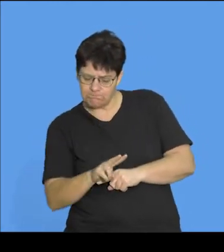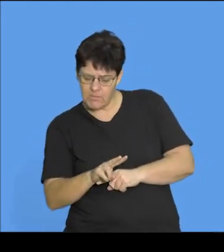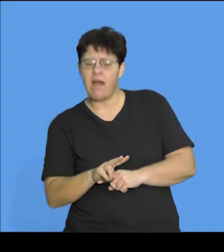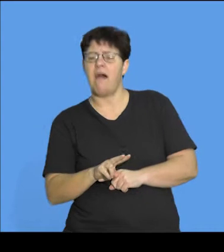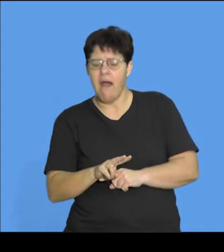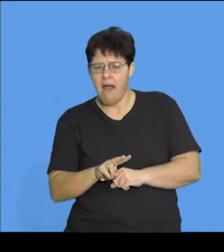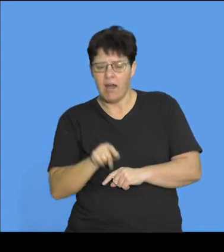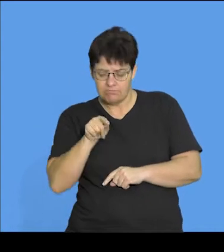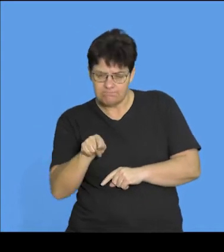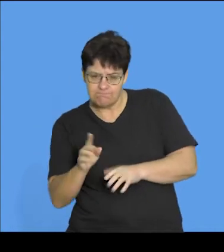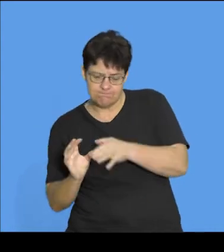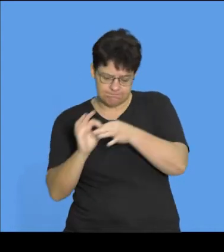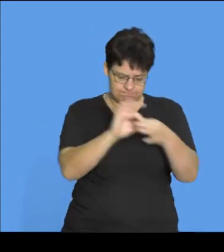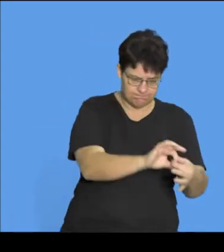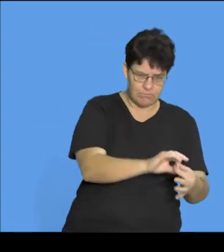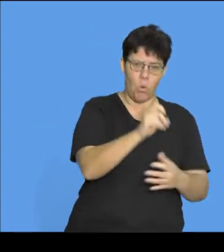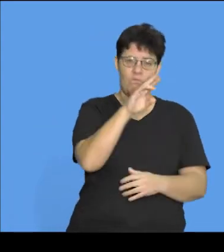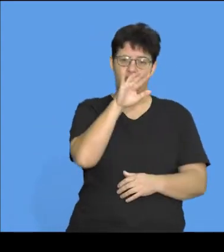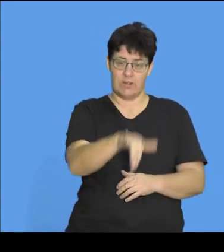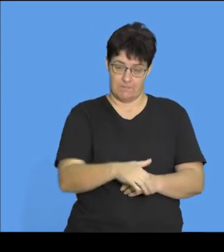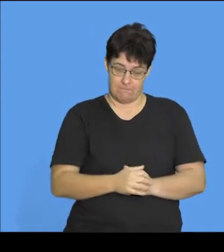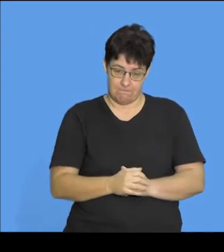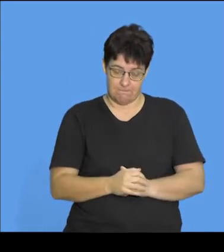their relationship to the ovary.